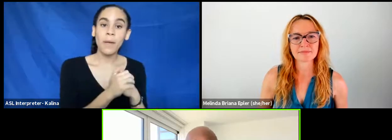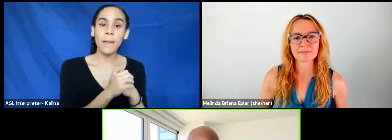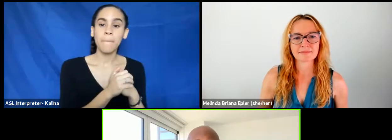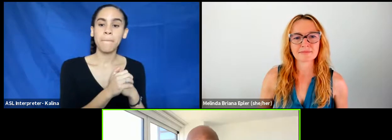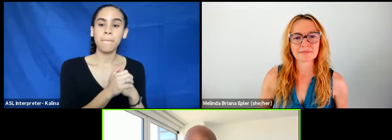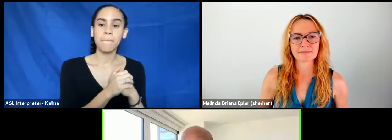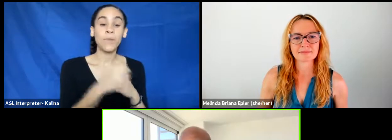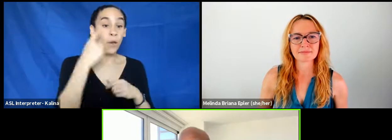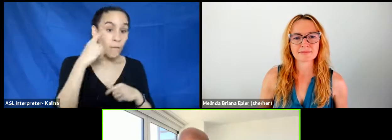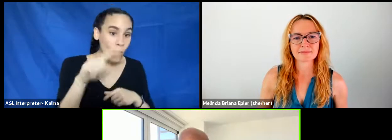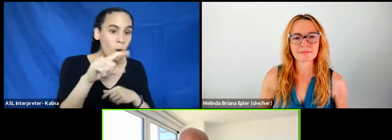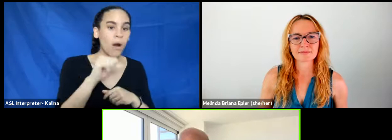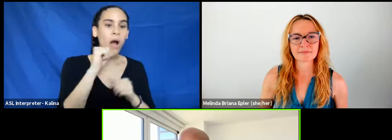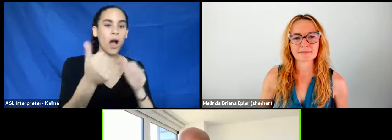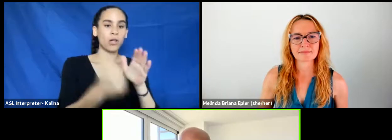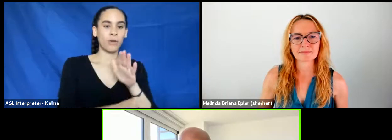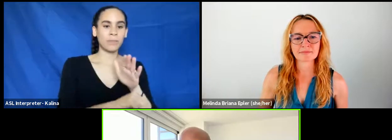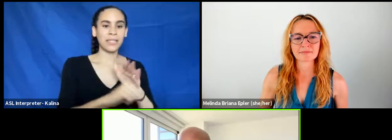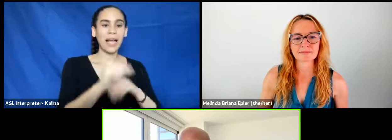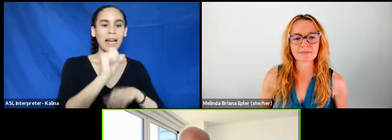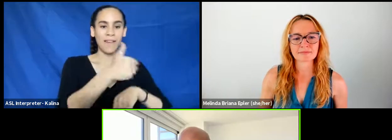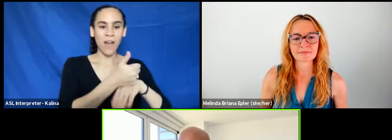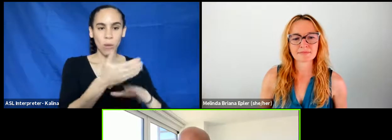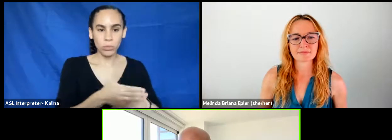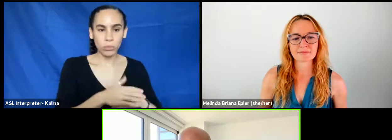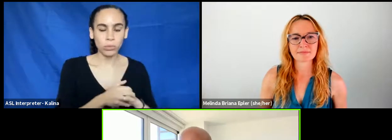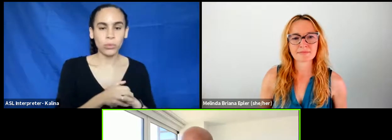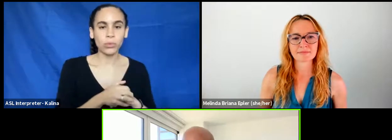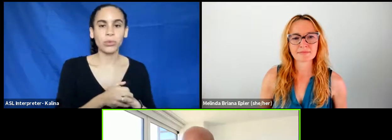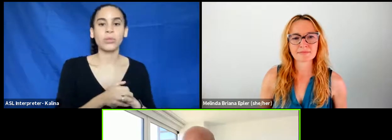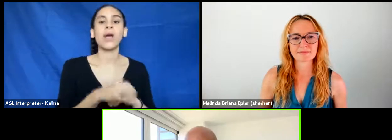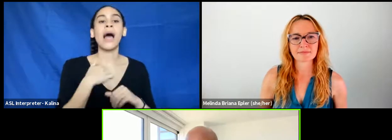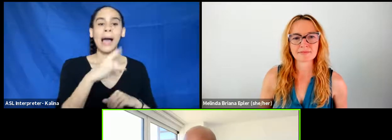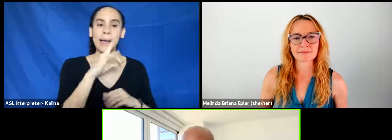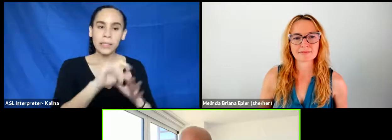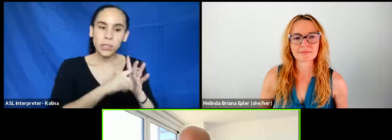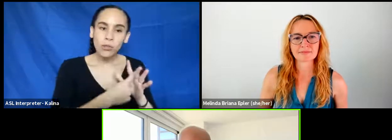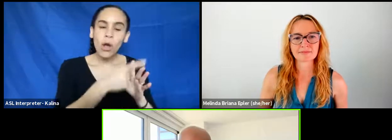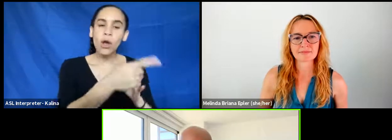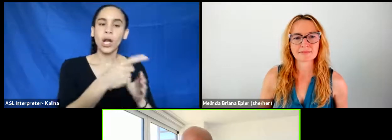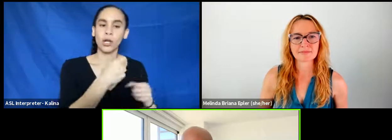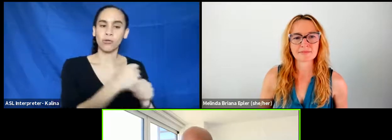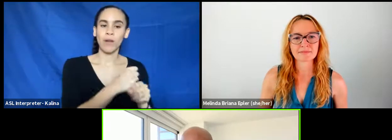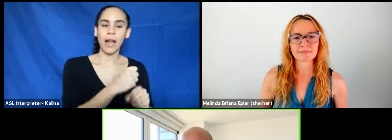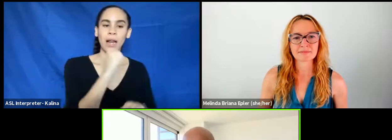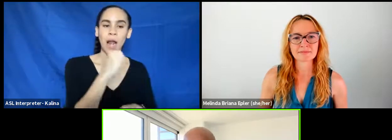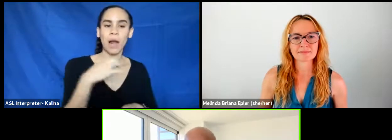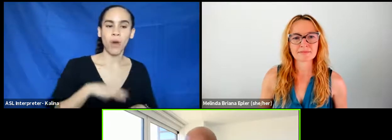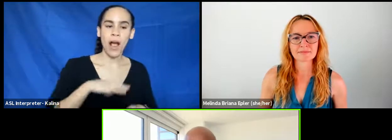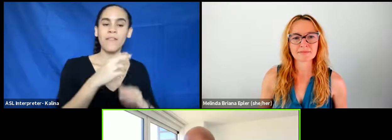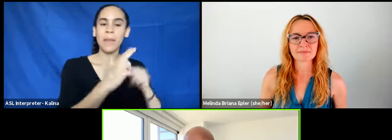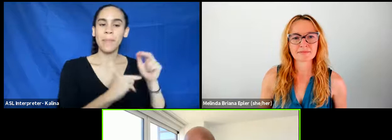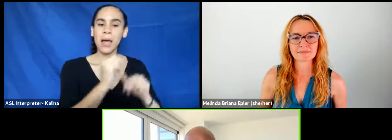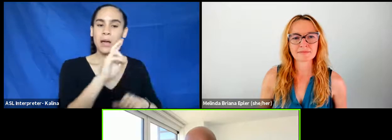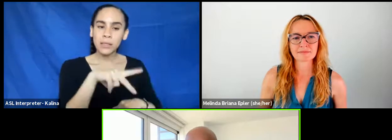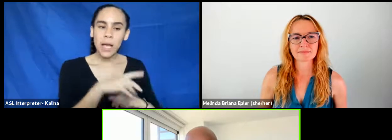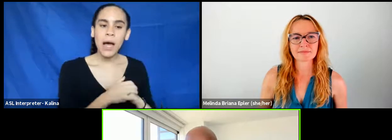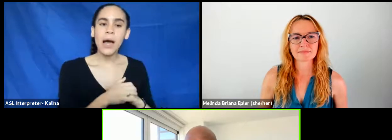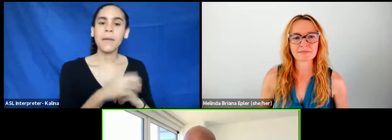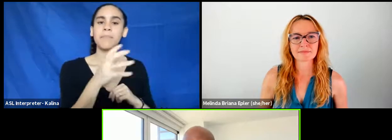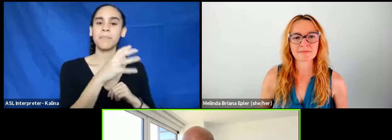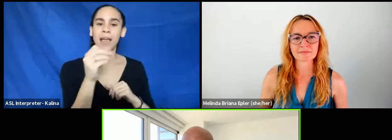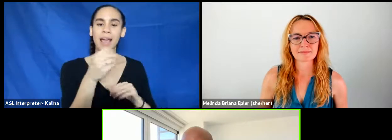for underrepresented founders. And then also I did, create a nonprofit called Build Up, and we did a fellows program, we did